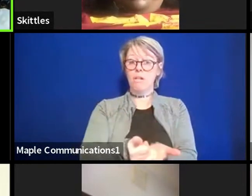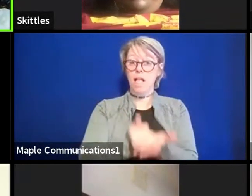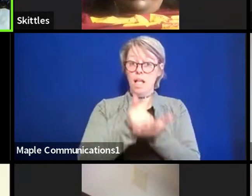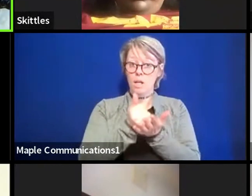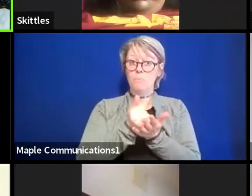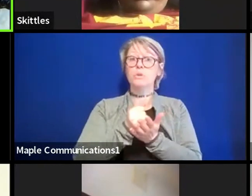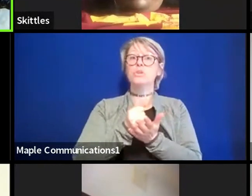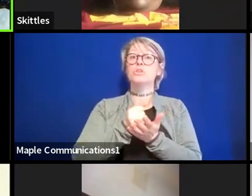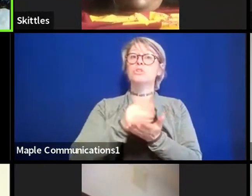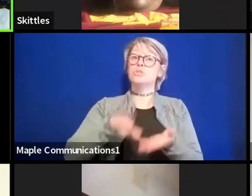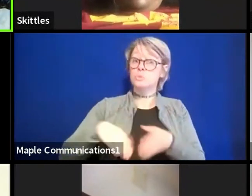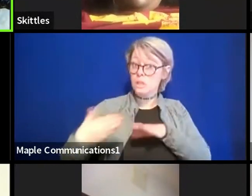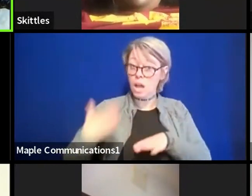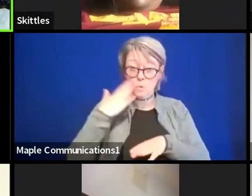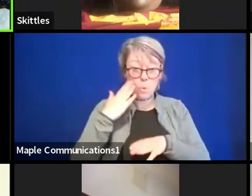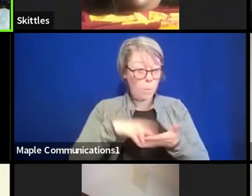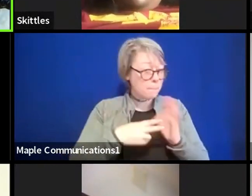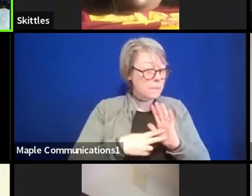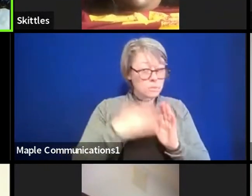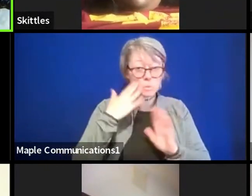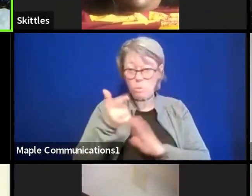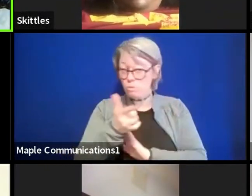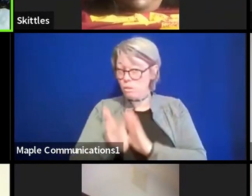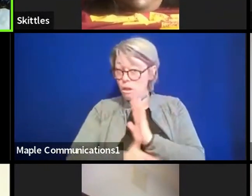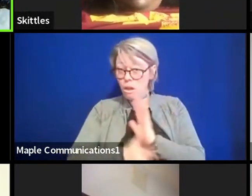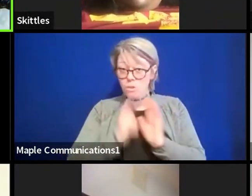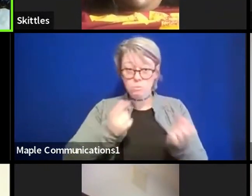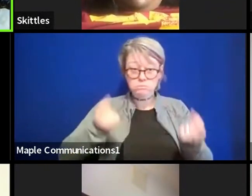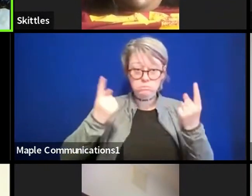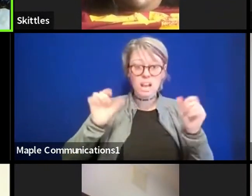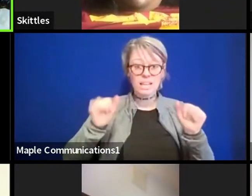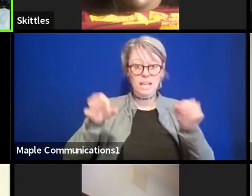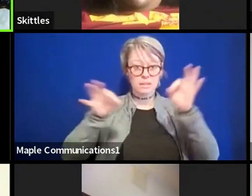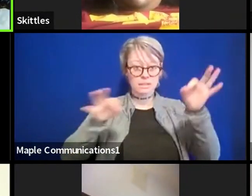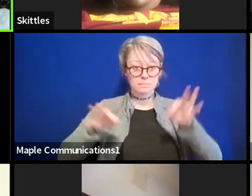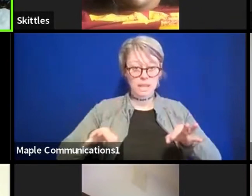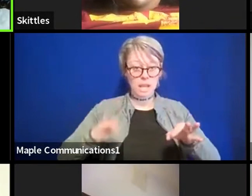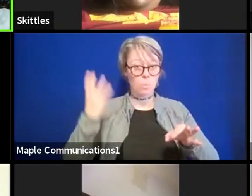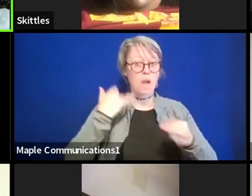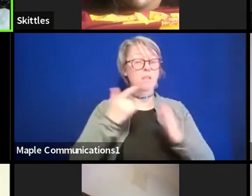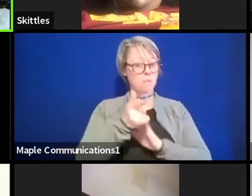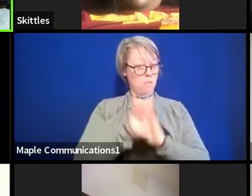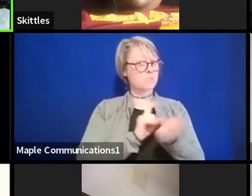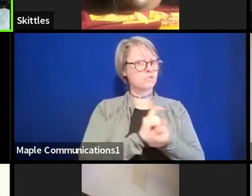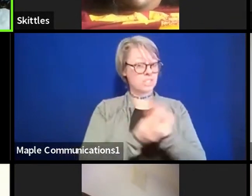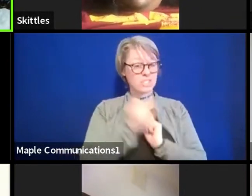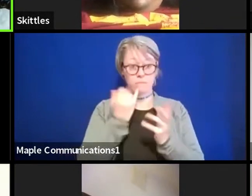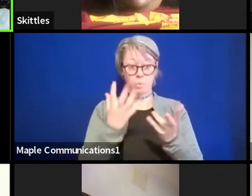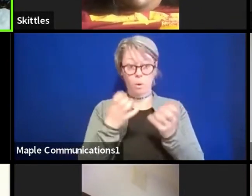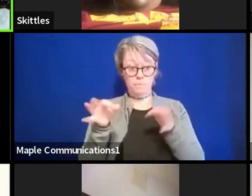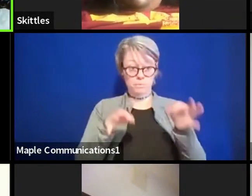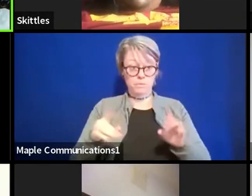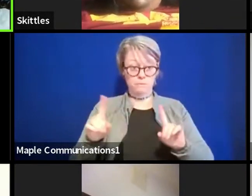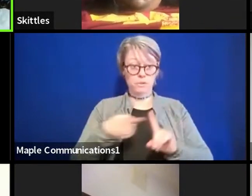what the law is? Because I can walk you through some of the changes, if that would be helpful